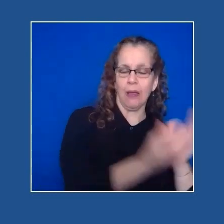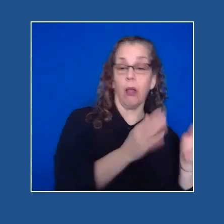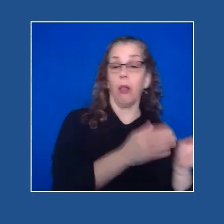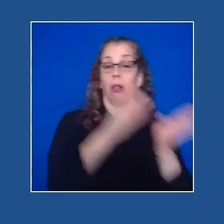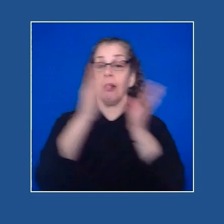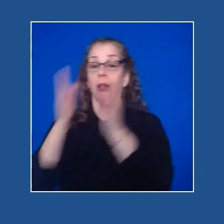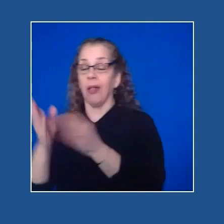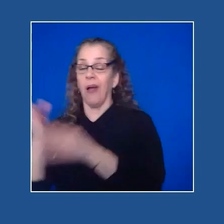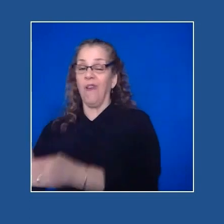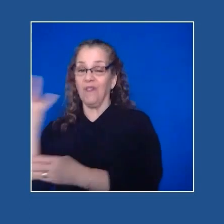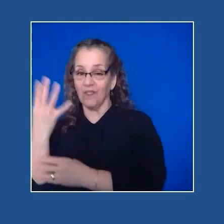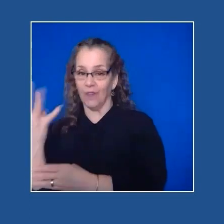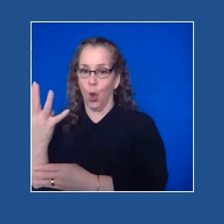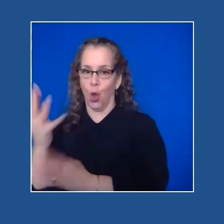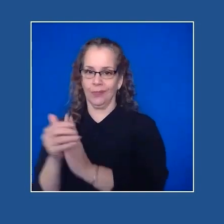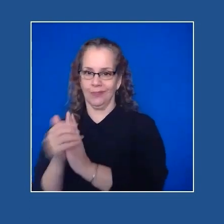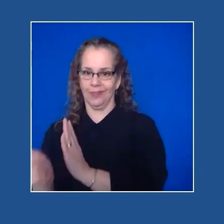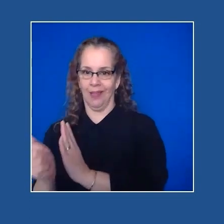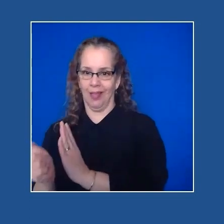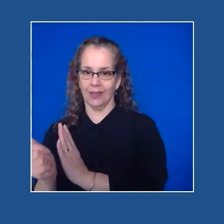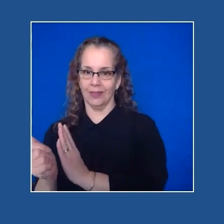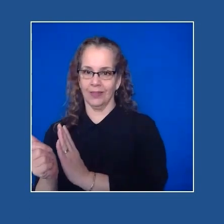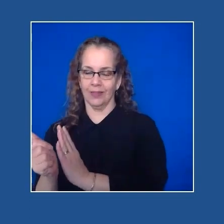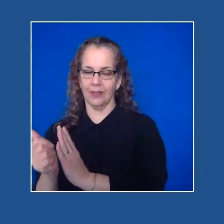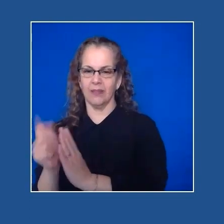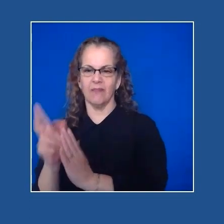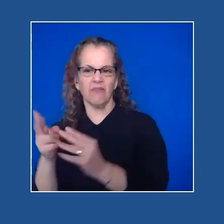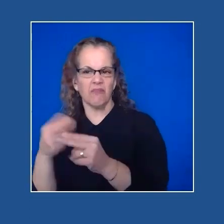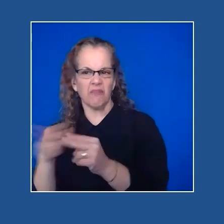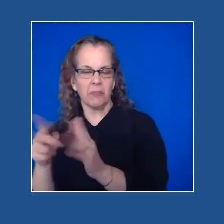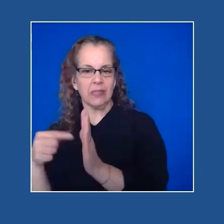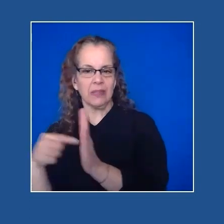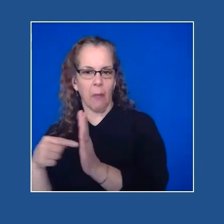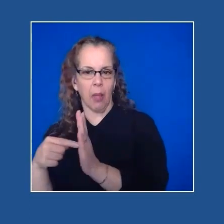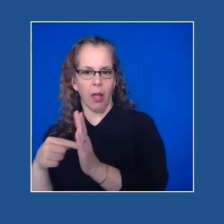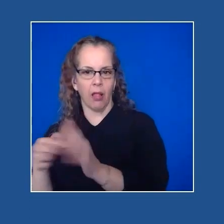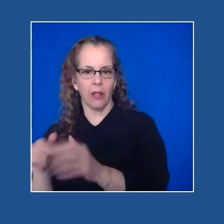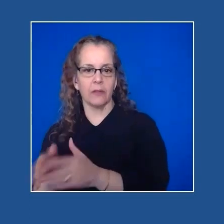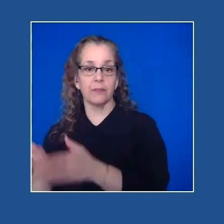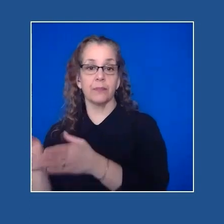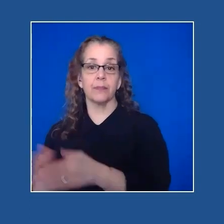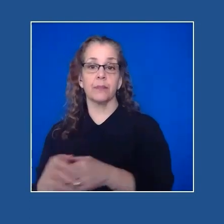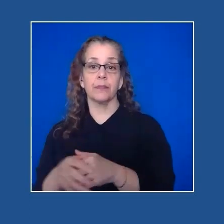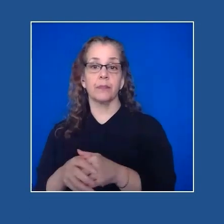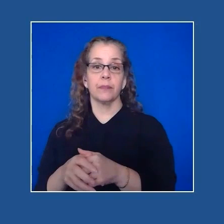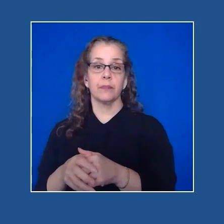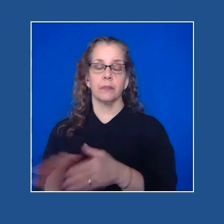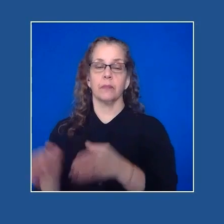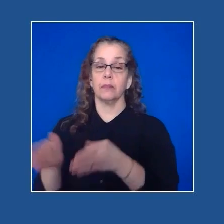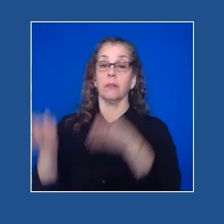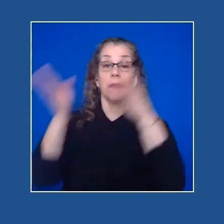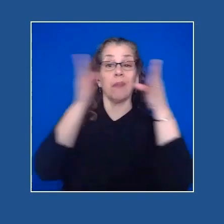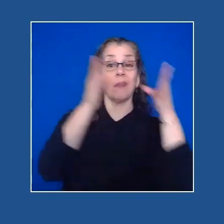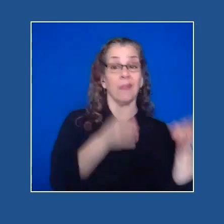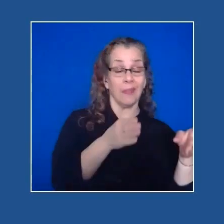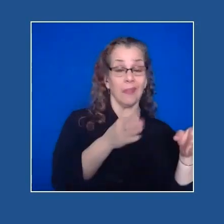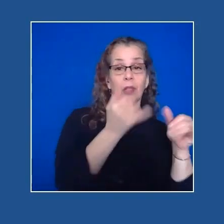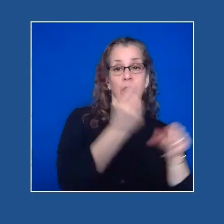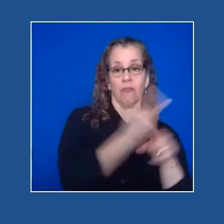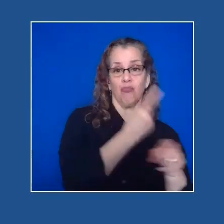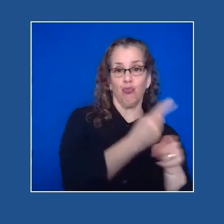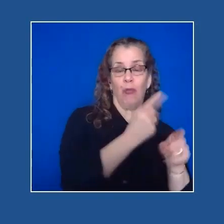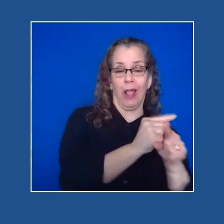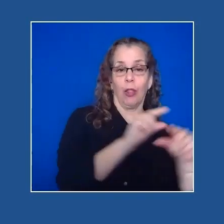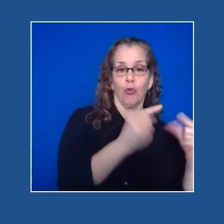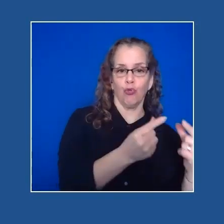4 different modules in DBT skills. Whereas attendance is really expected for a standard DBT